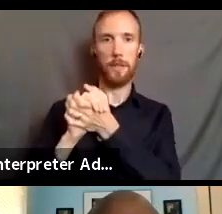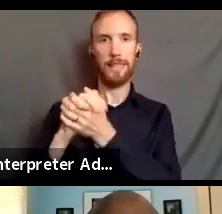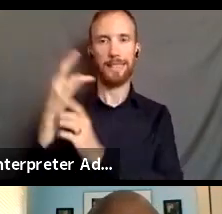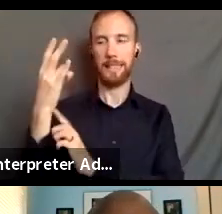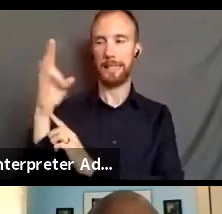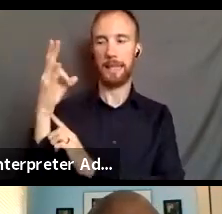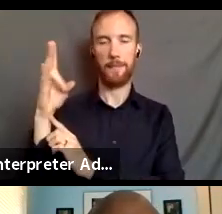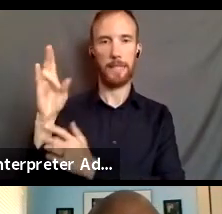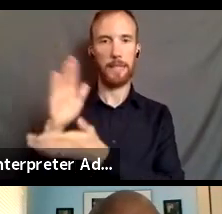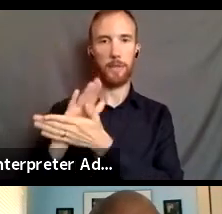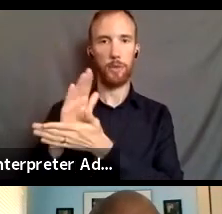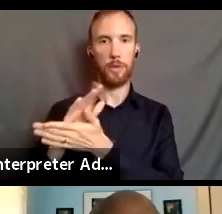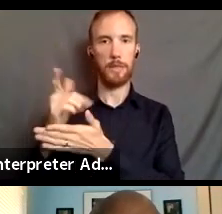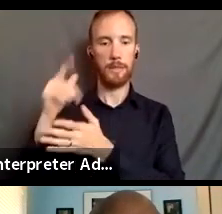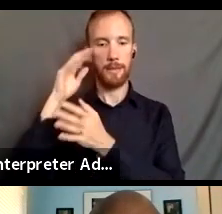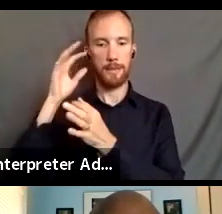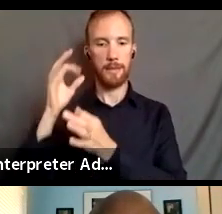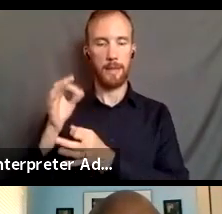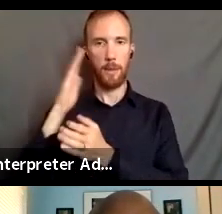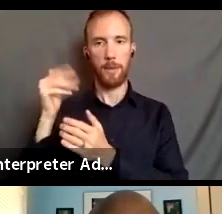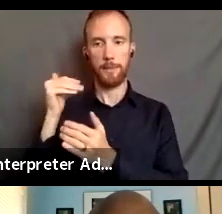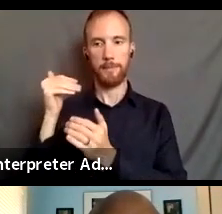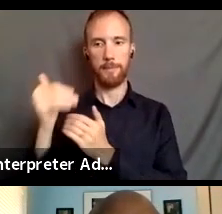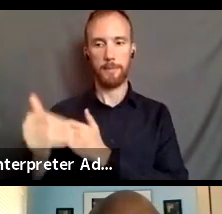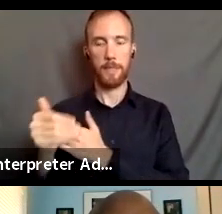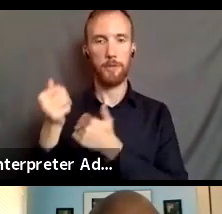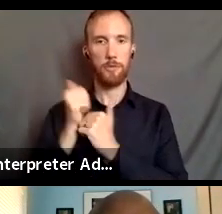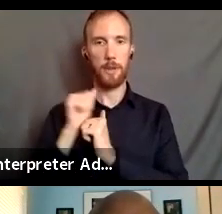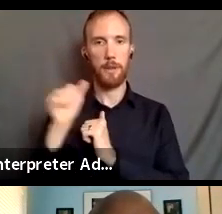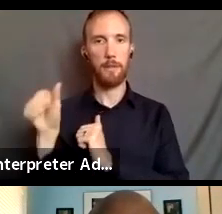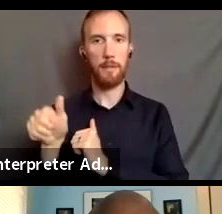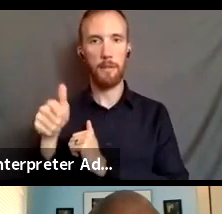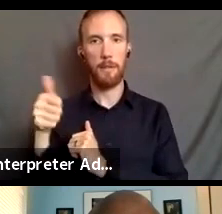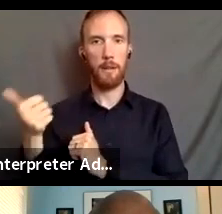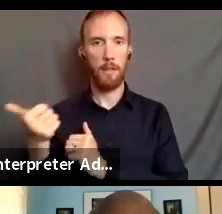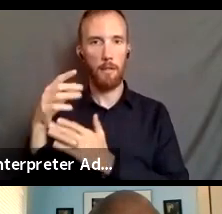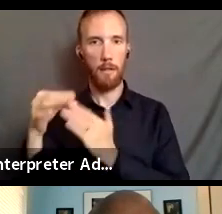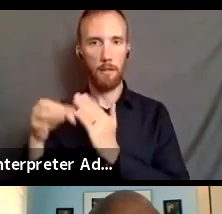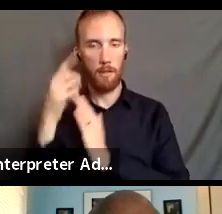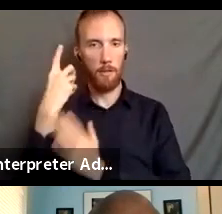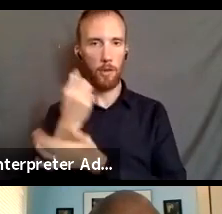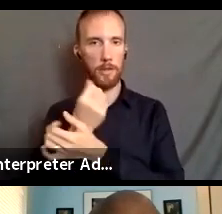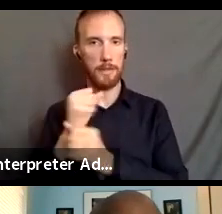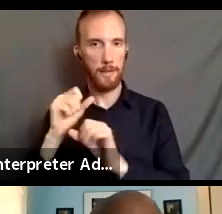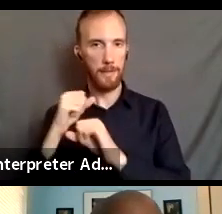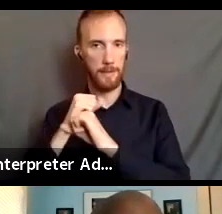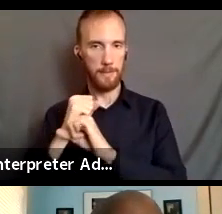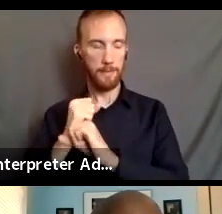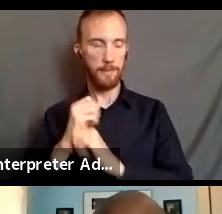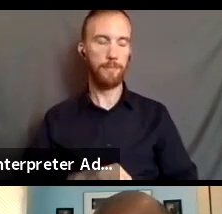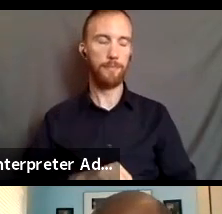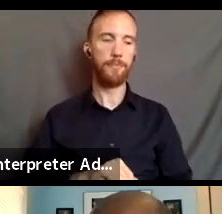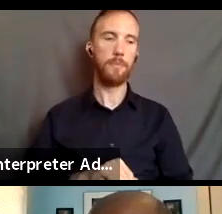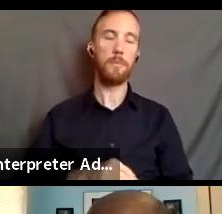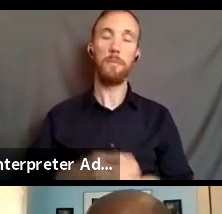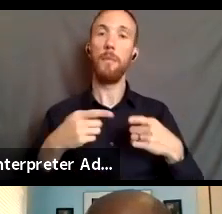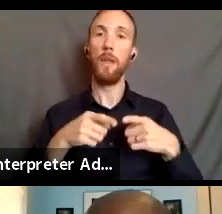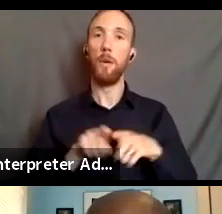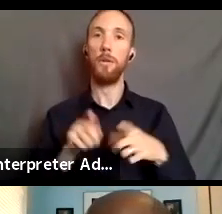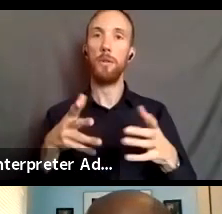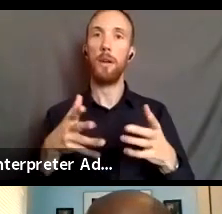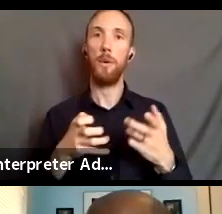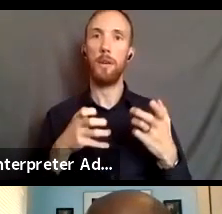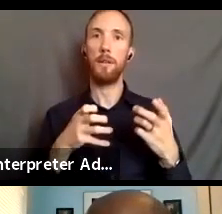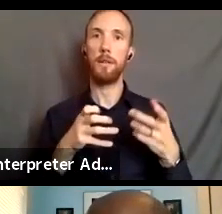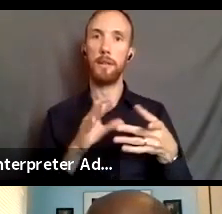chosen to move ahead with alternative safety and security plans and i also want to comment um on